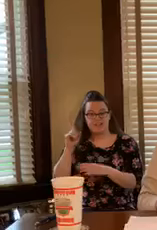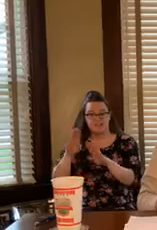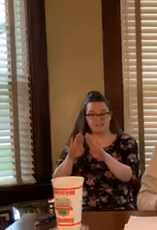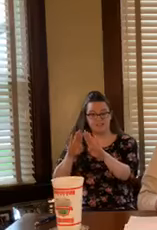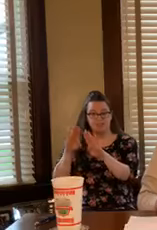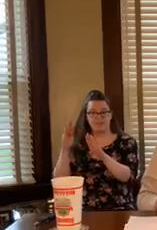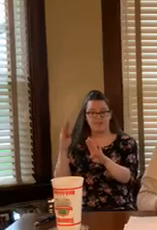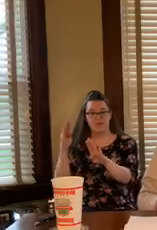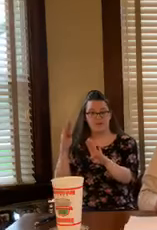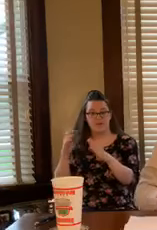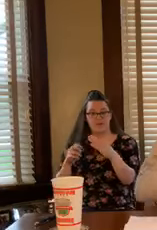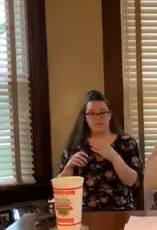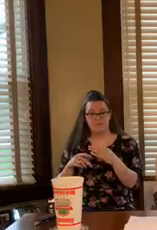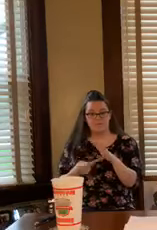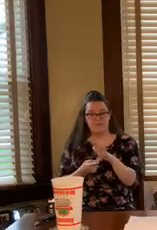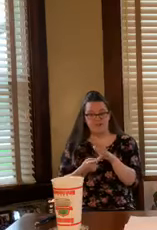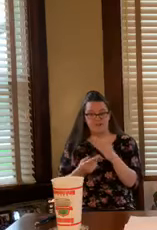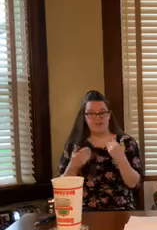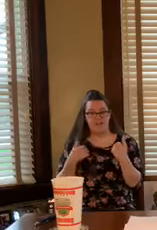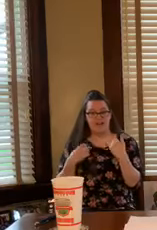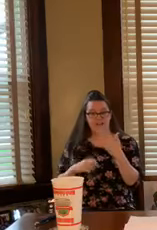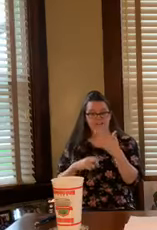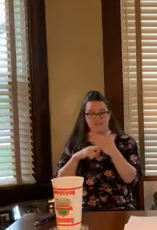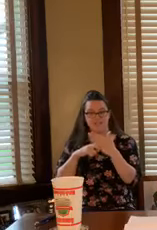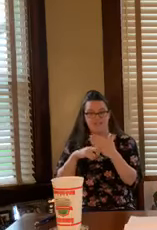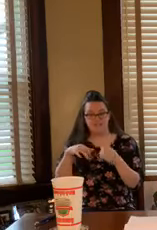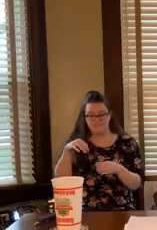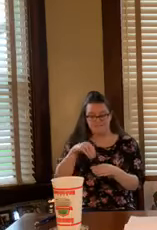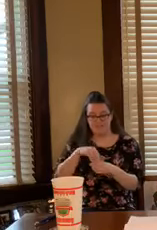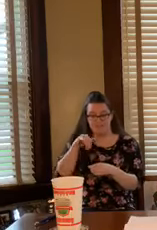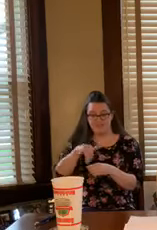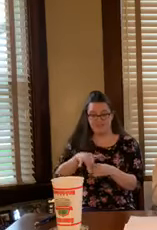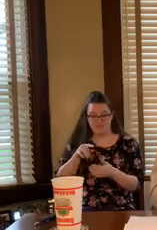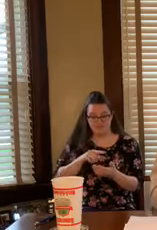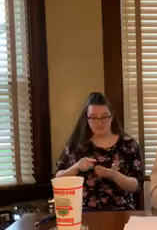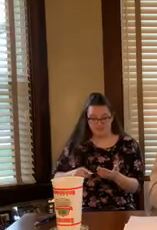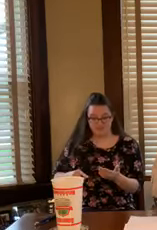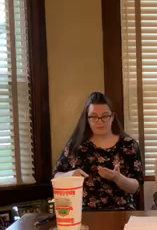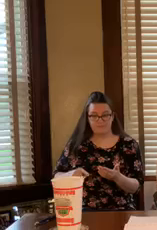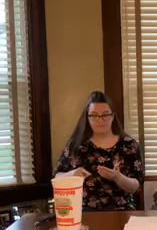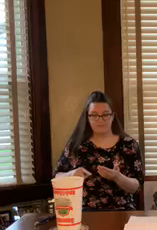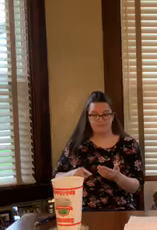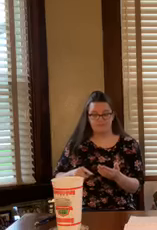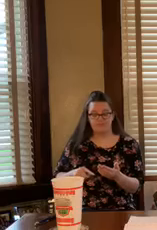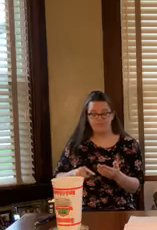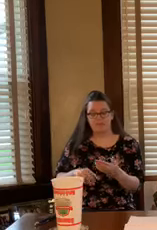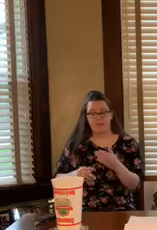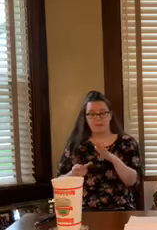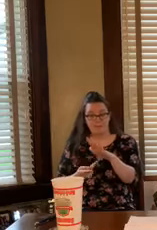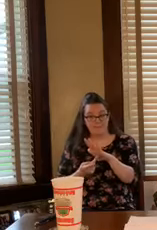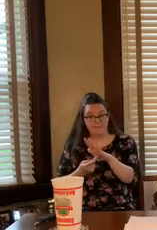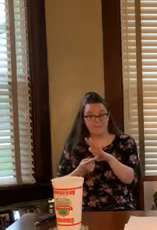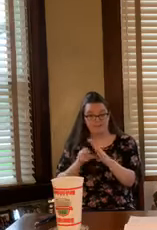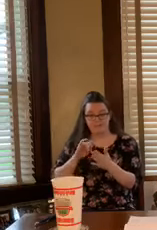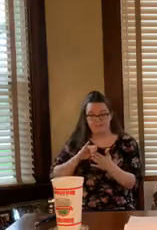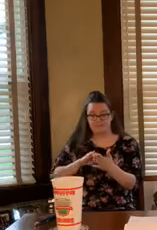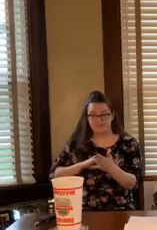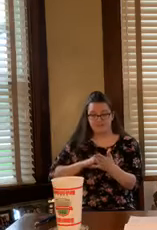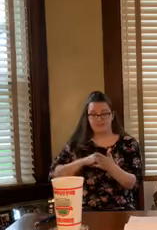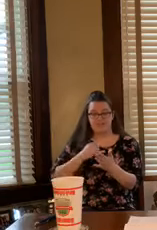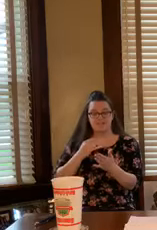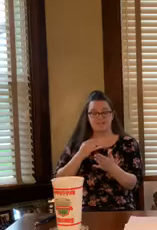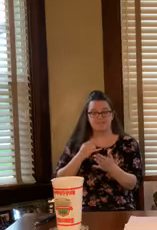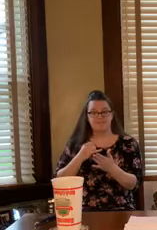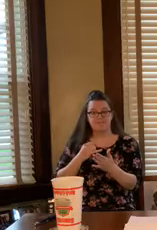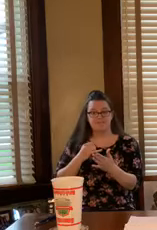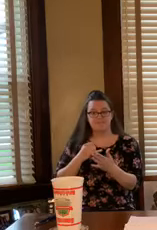the keys to the kingdom. In this scripture, and in this chapter of the book of Acts, what Peter has just done is he